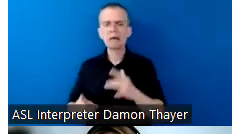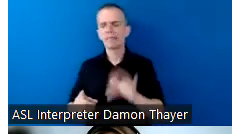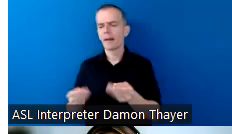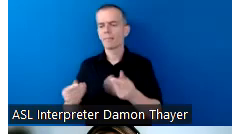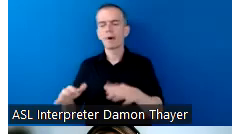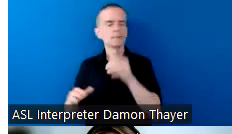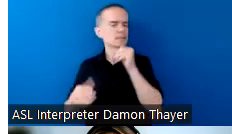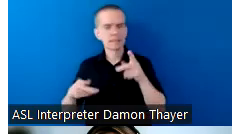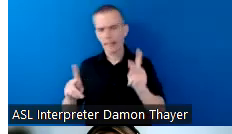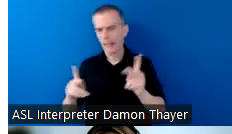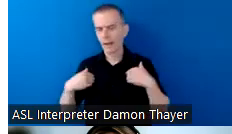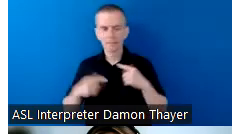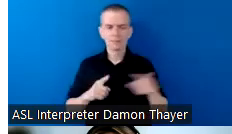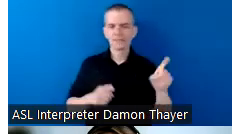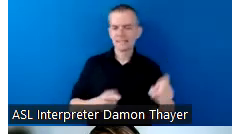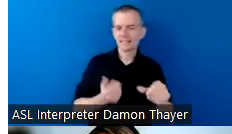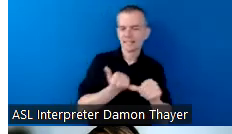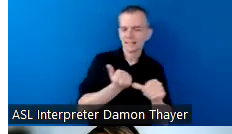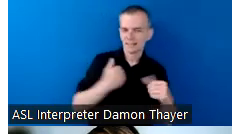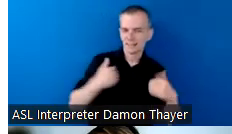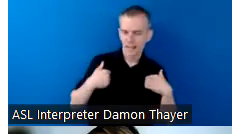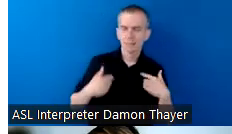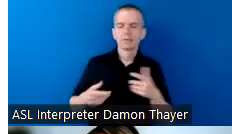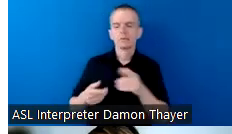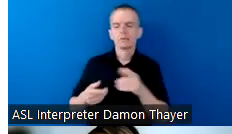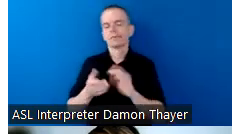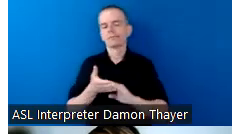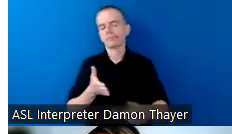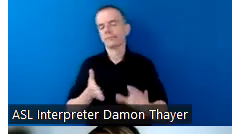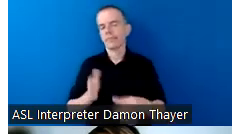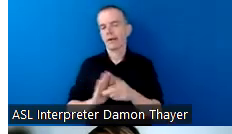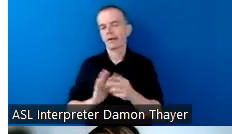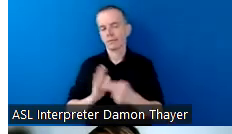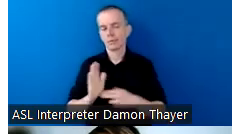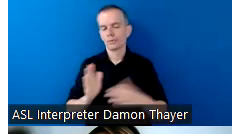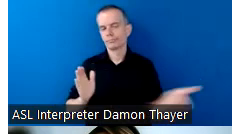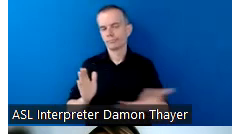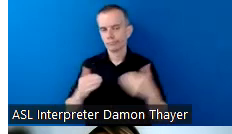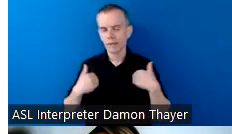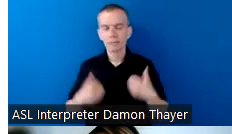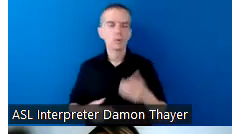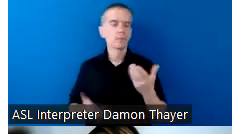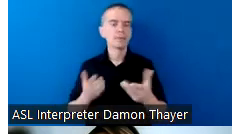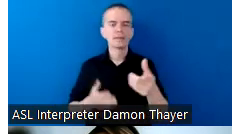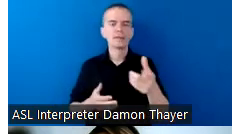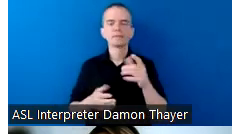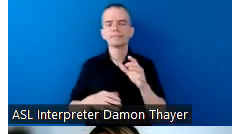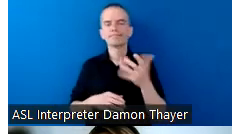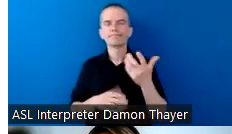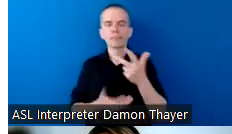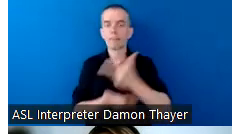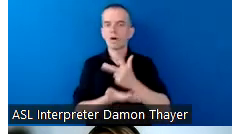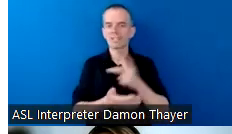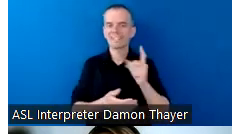Or maybe somebody's mobility needs have changed and they need a reserved parking spot closer to their house or to their